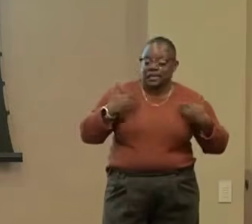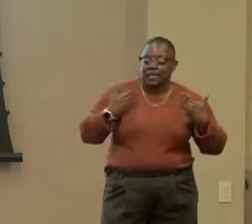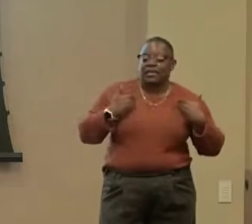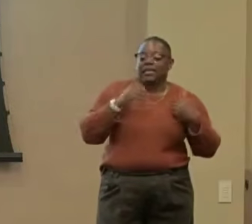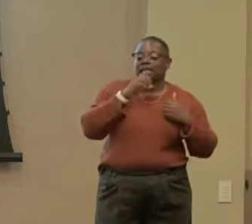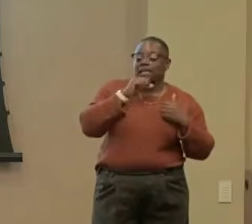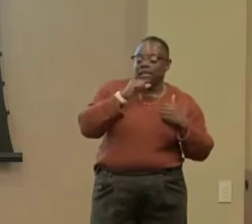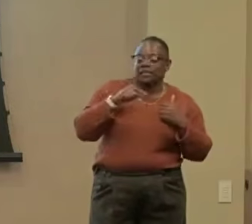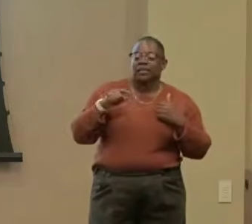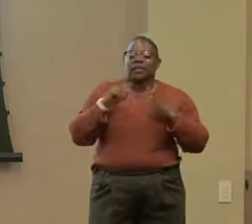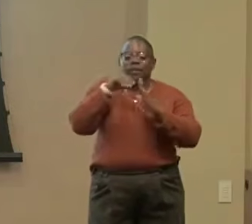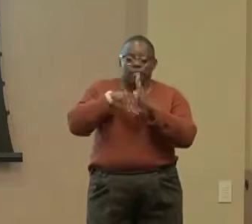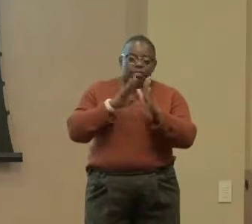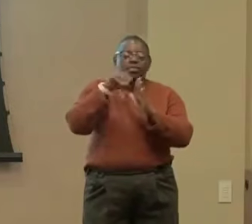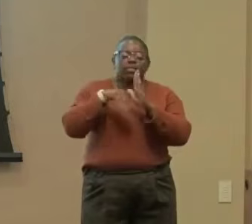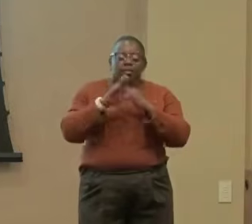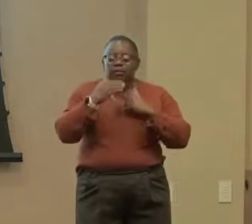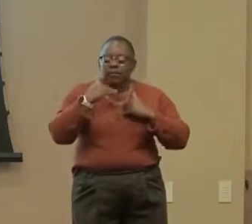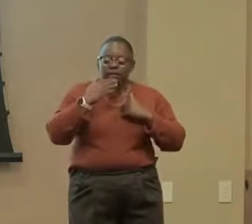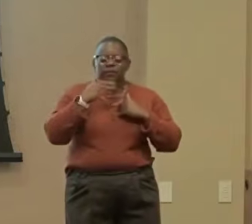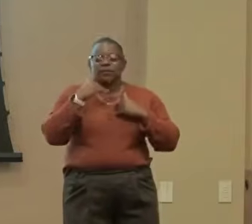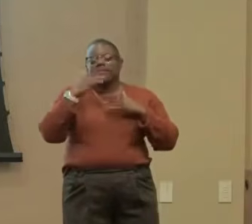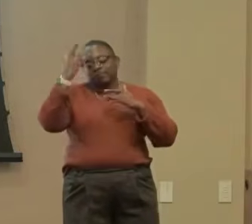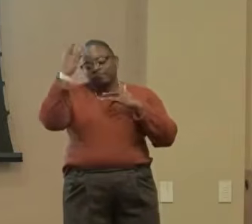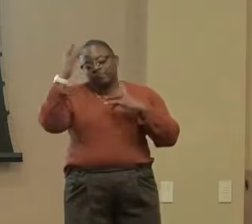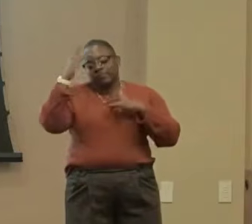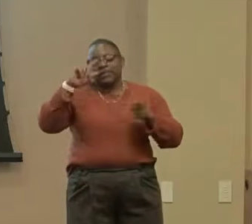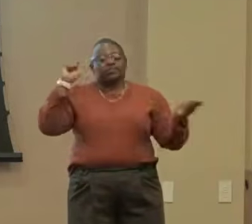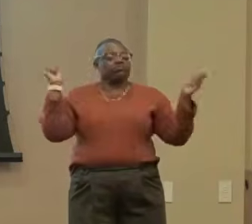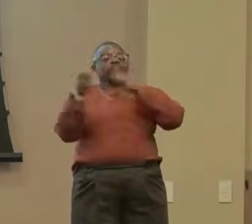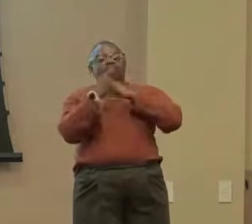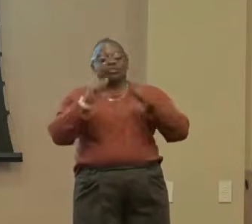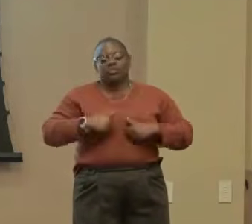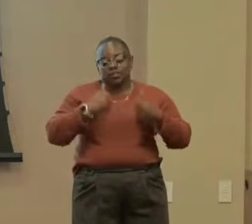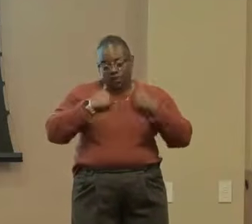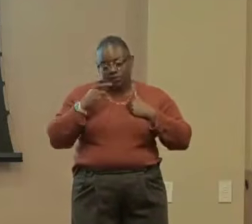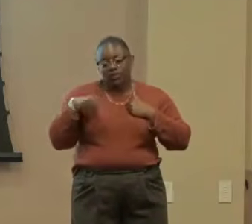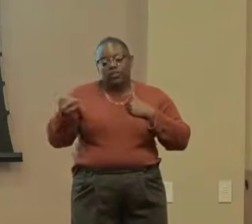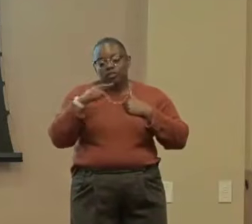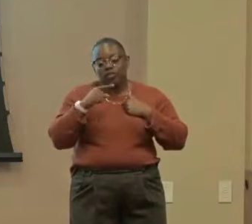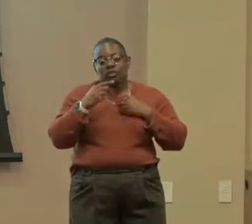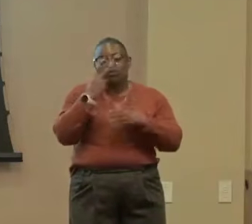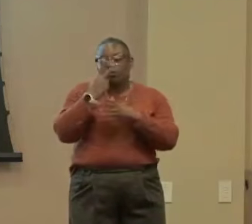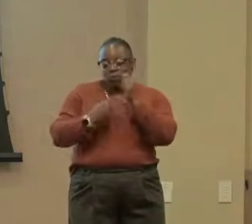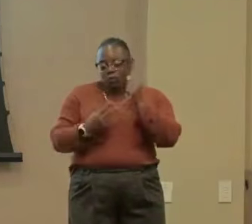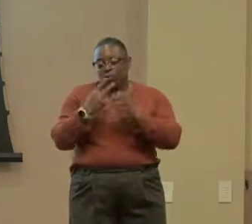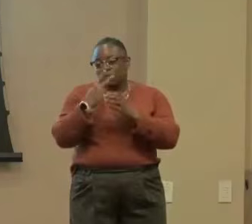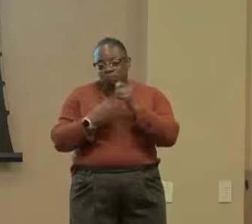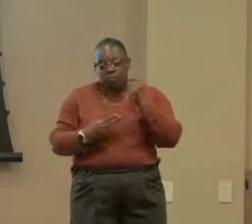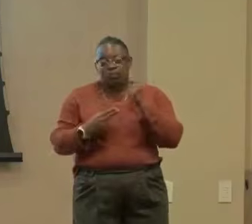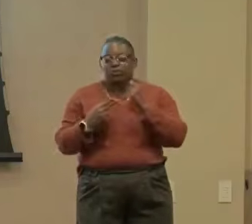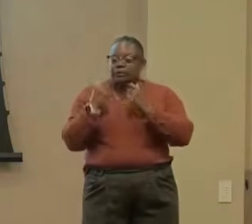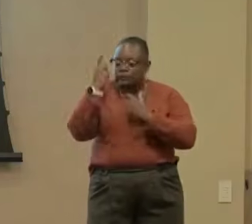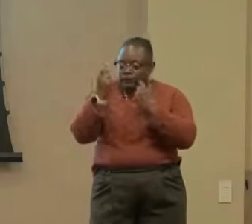and he knows the ups and downs of living with a disease that can change your life. And so we are both very susceptible